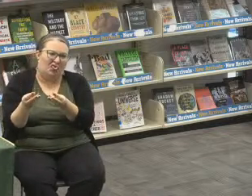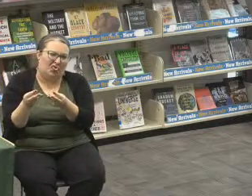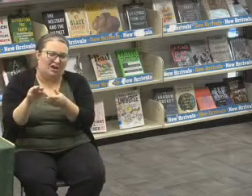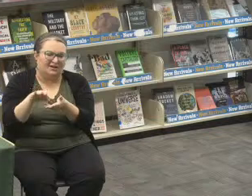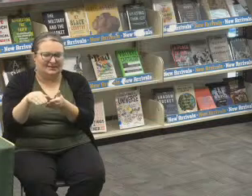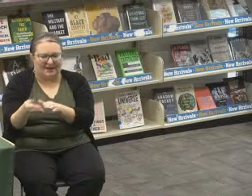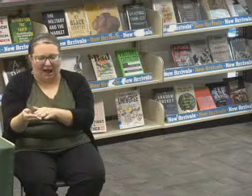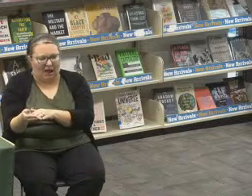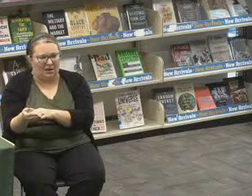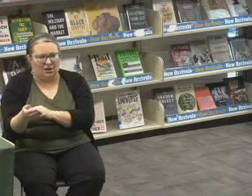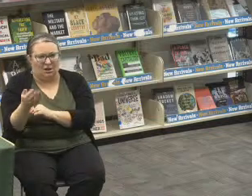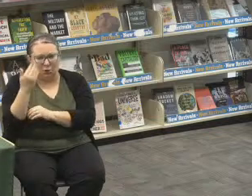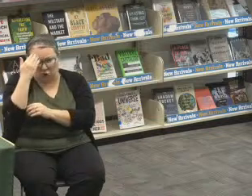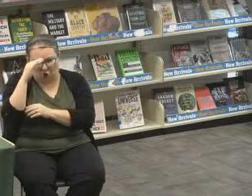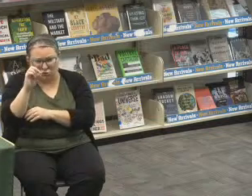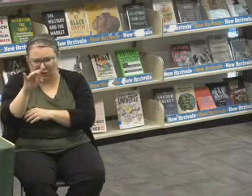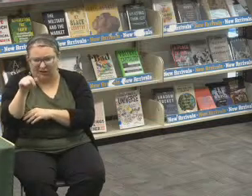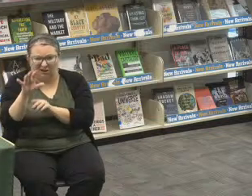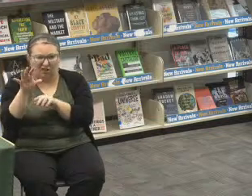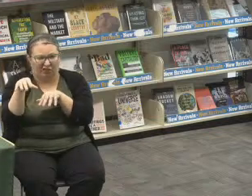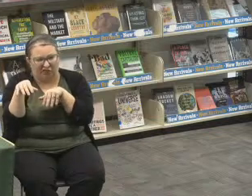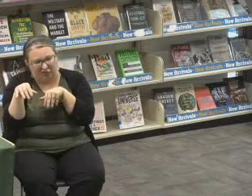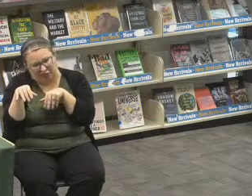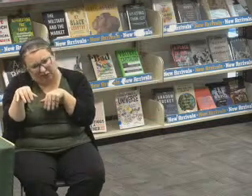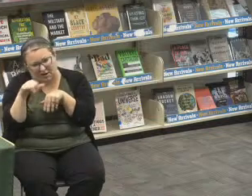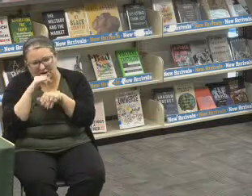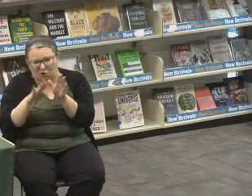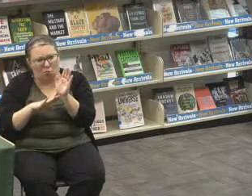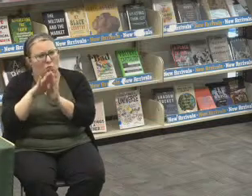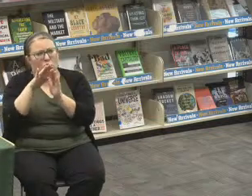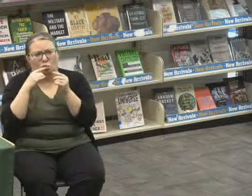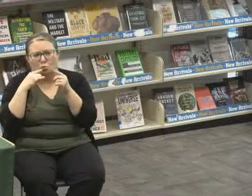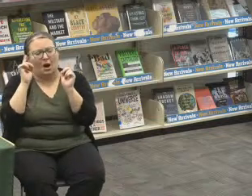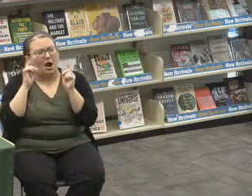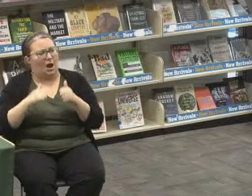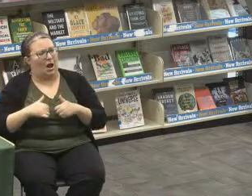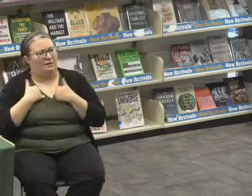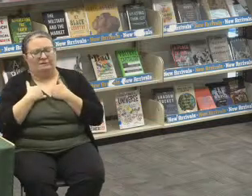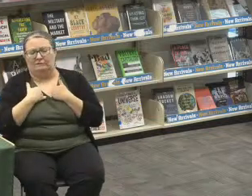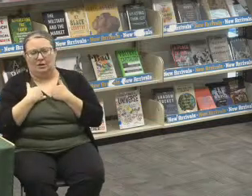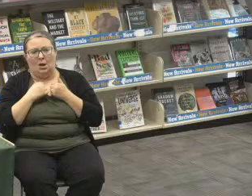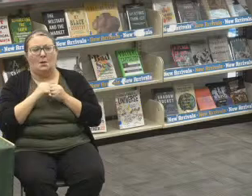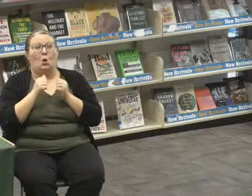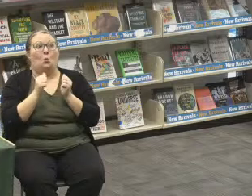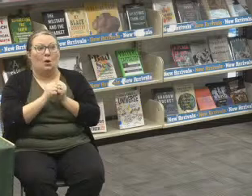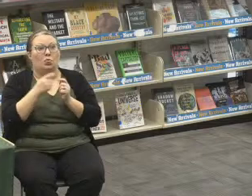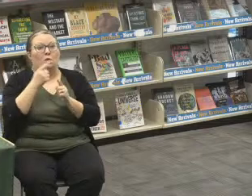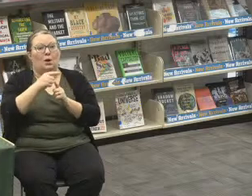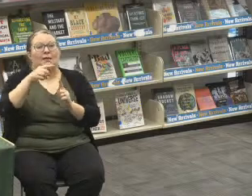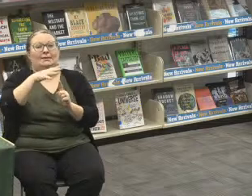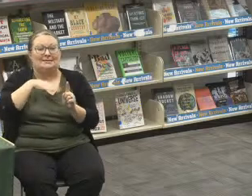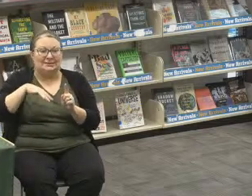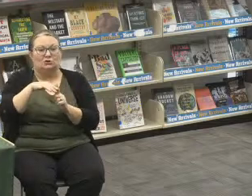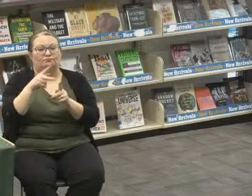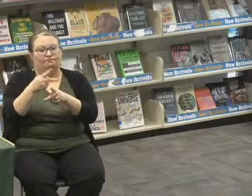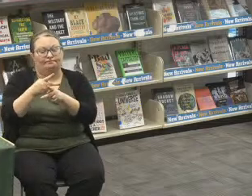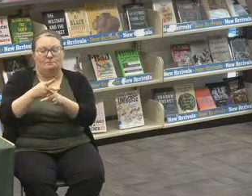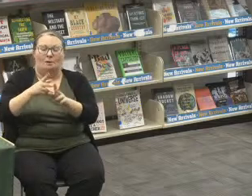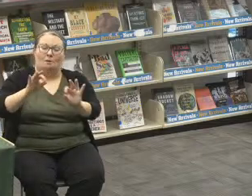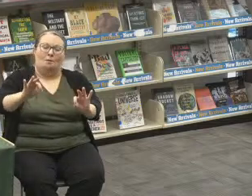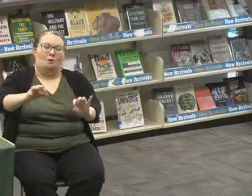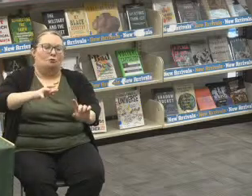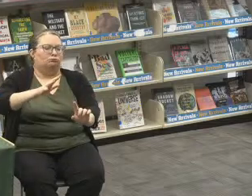would never even know it's an orchid. It just kind of doesn't thrive. But with the right conditions, it's pretty